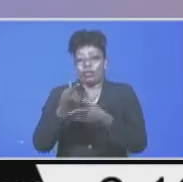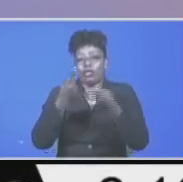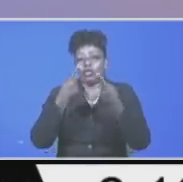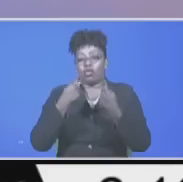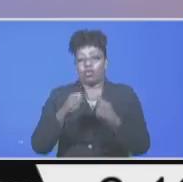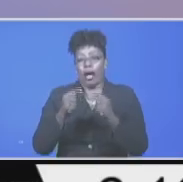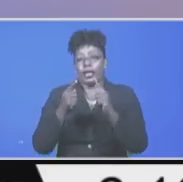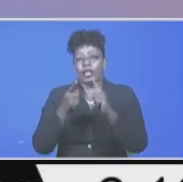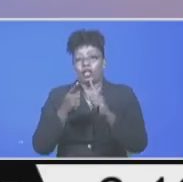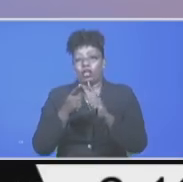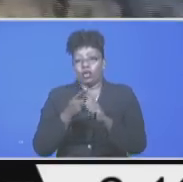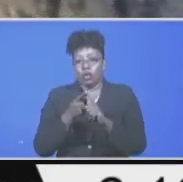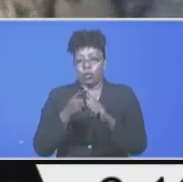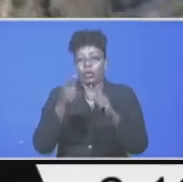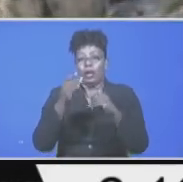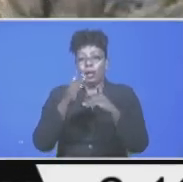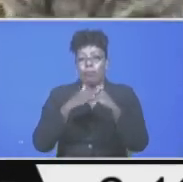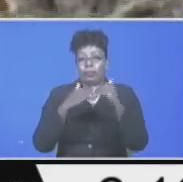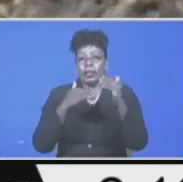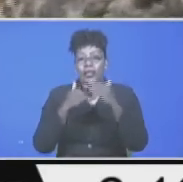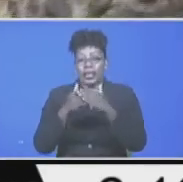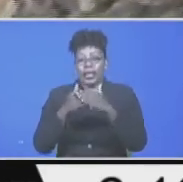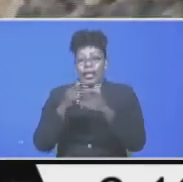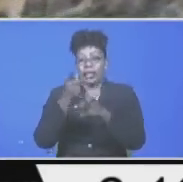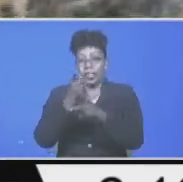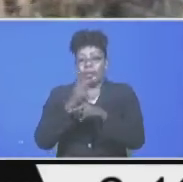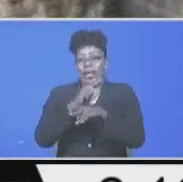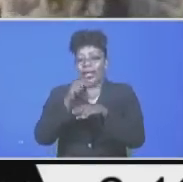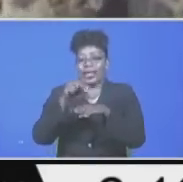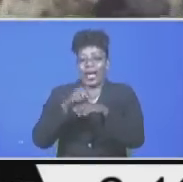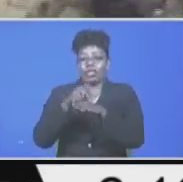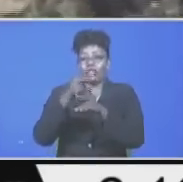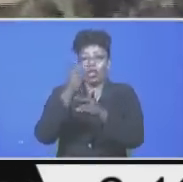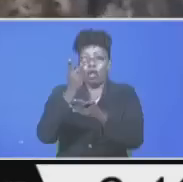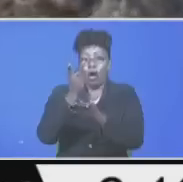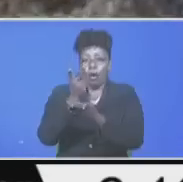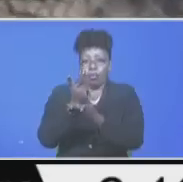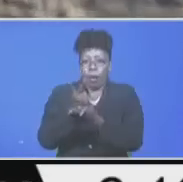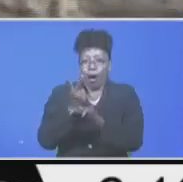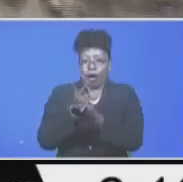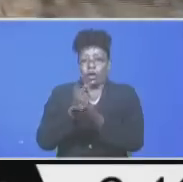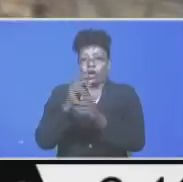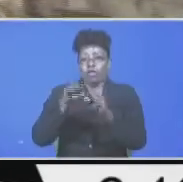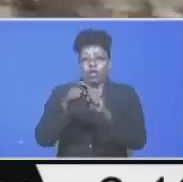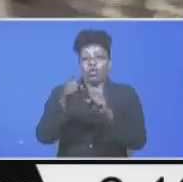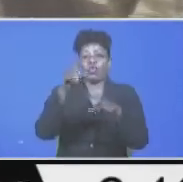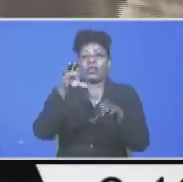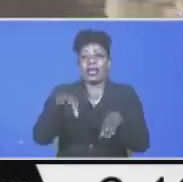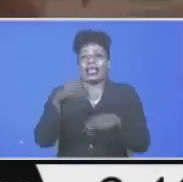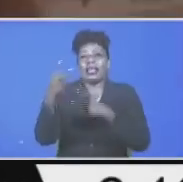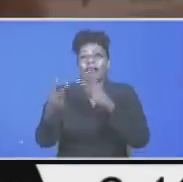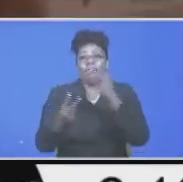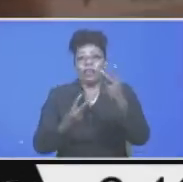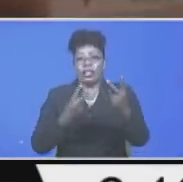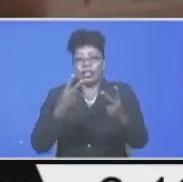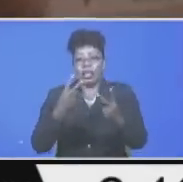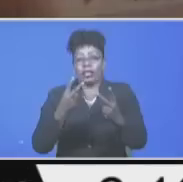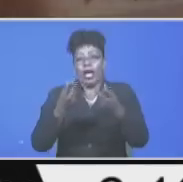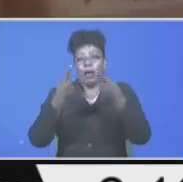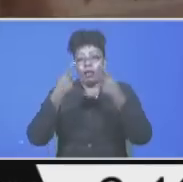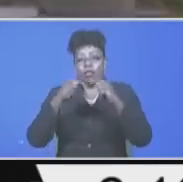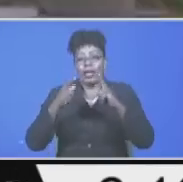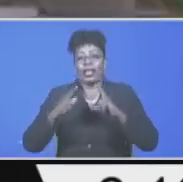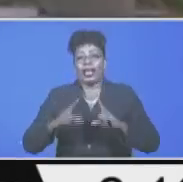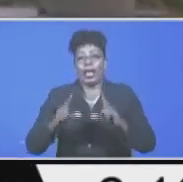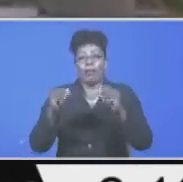to upbuild it and make it like a national park so that you can visit. And we're trying to we're trying to let